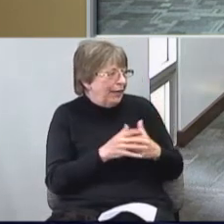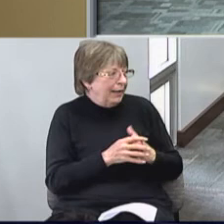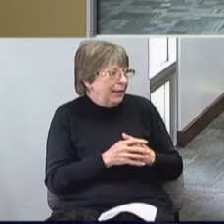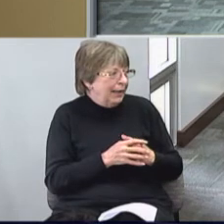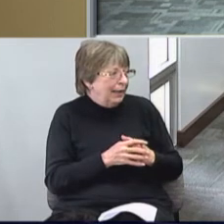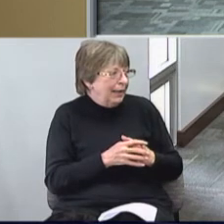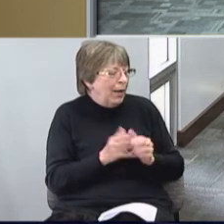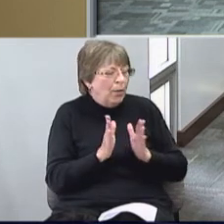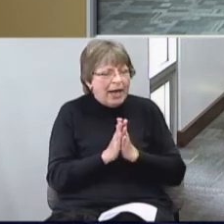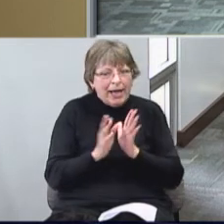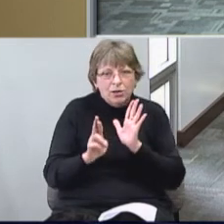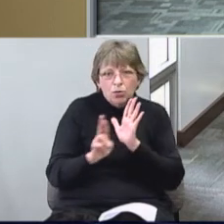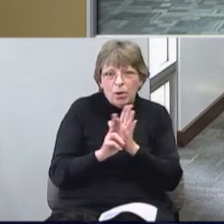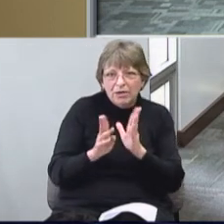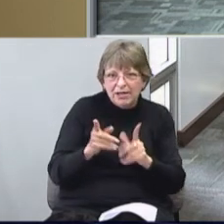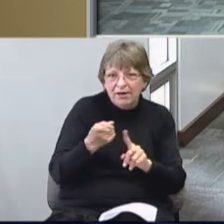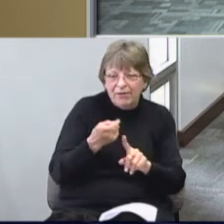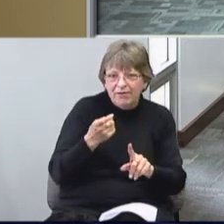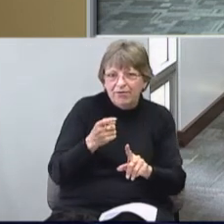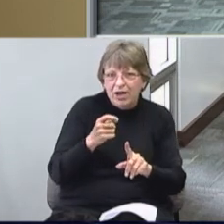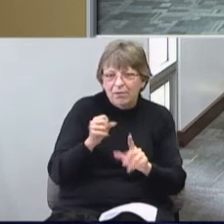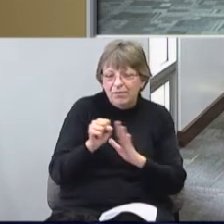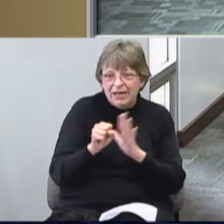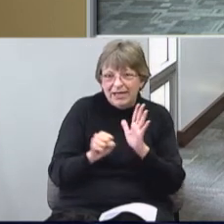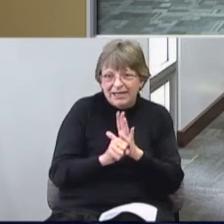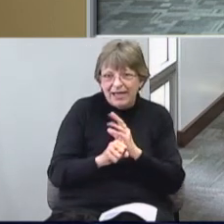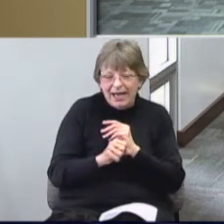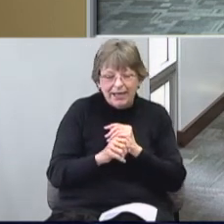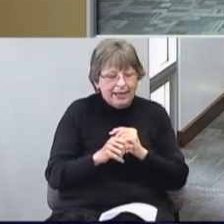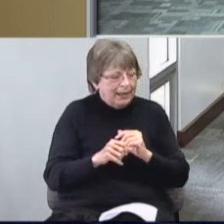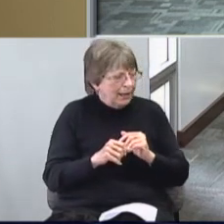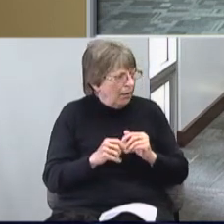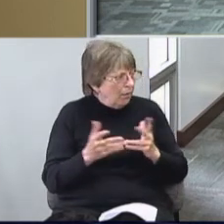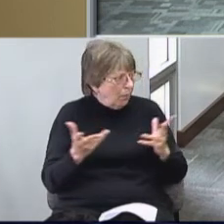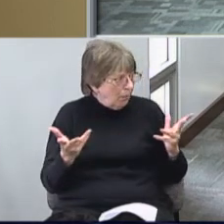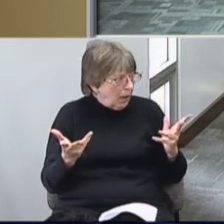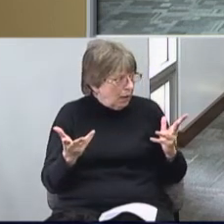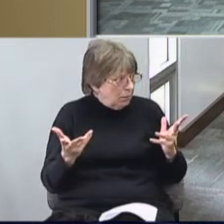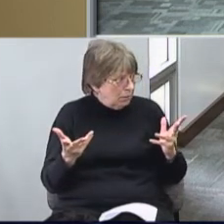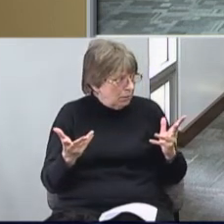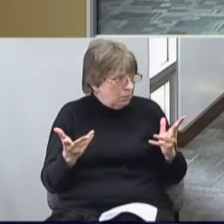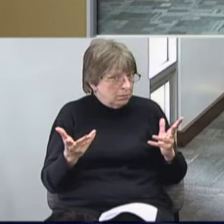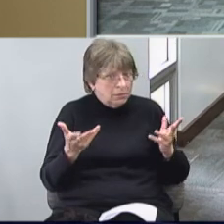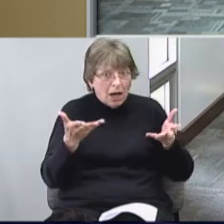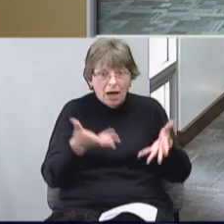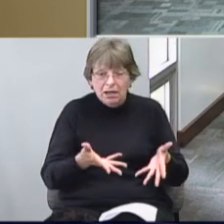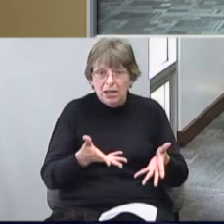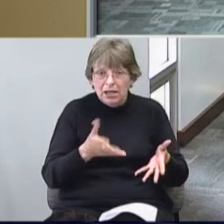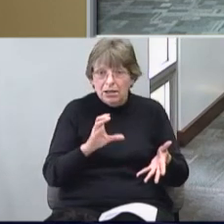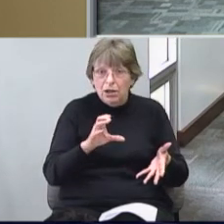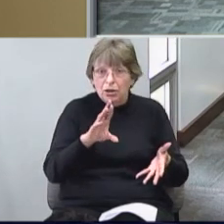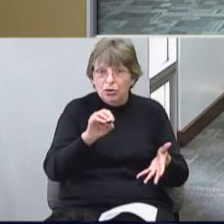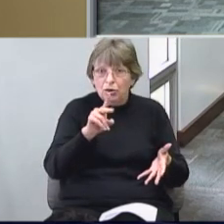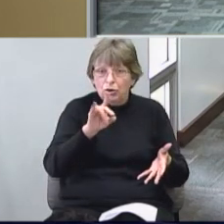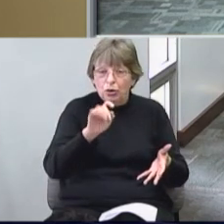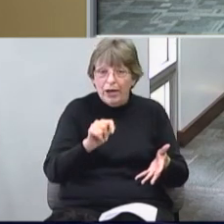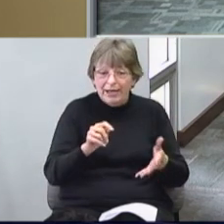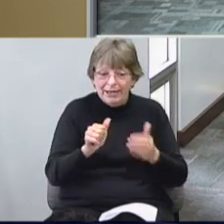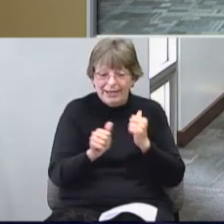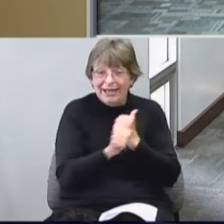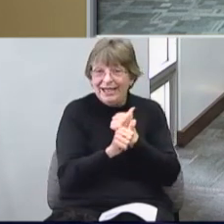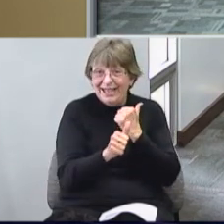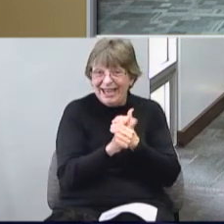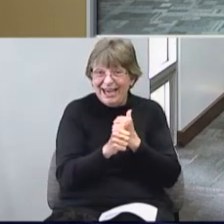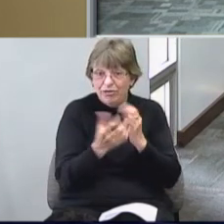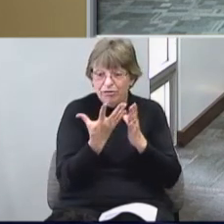the representative from the state, Katrina Ringler, we asked her, well, are these state tax credits in danger of going away? Because